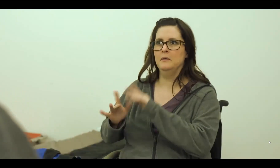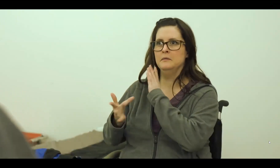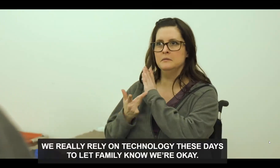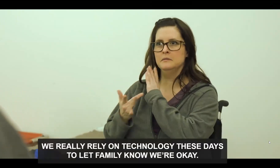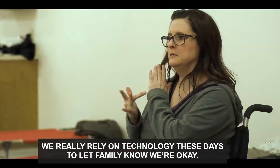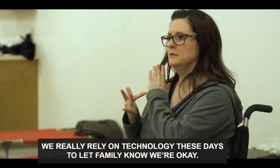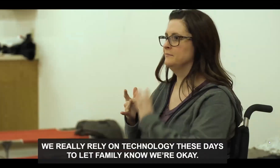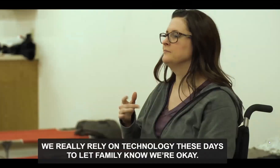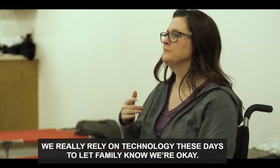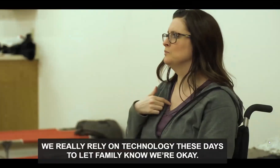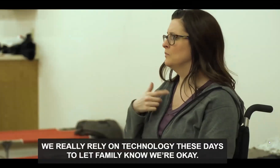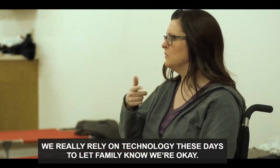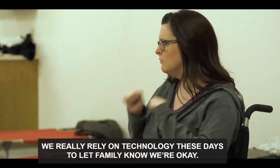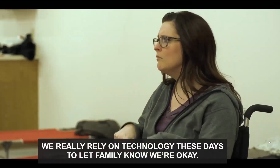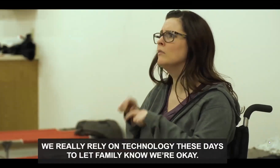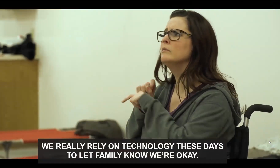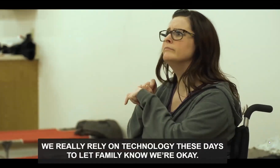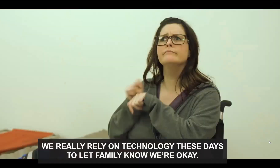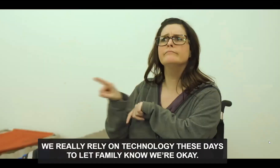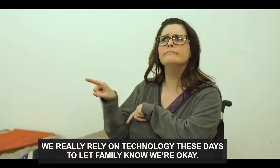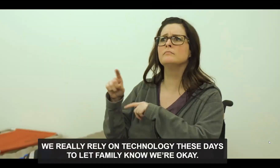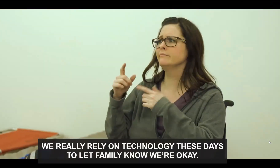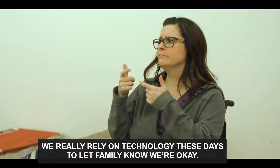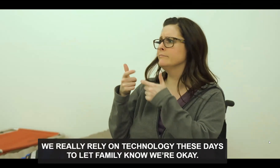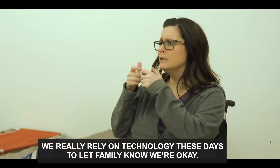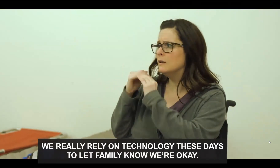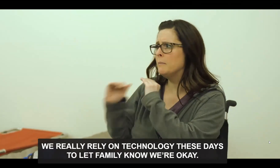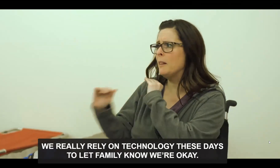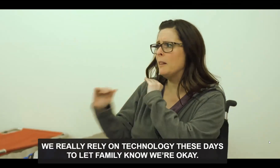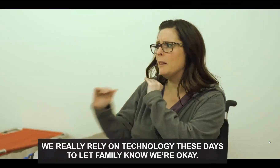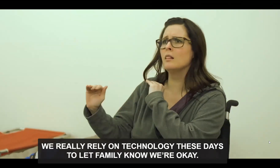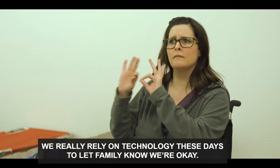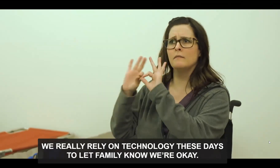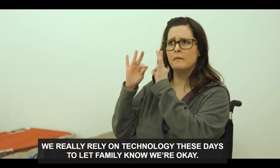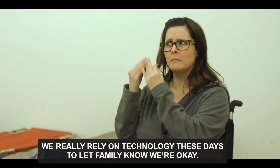We really rely on technology these days to let family know we're okay.